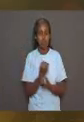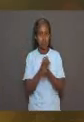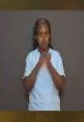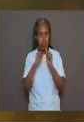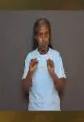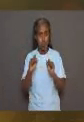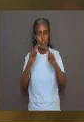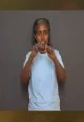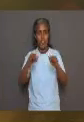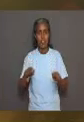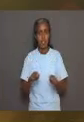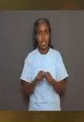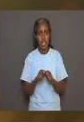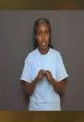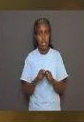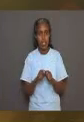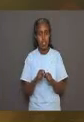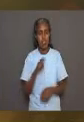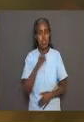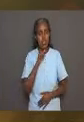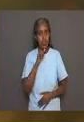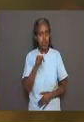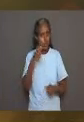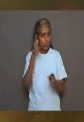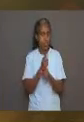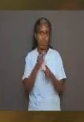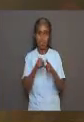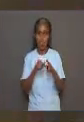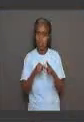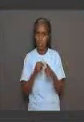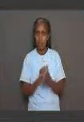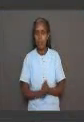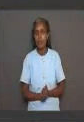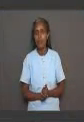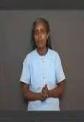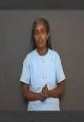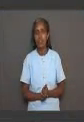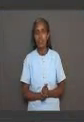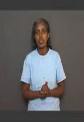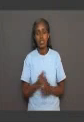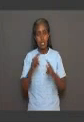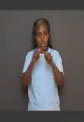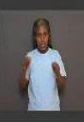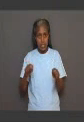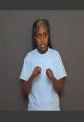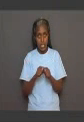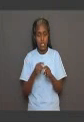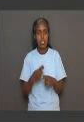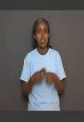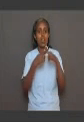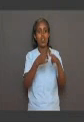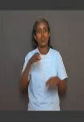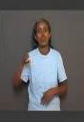solve triangles that are not right-angled. Such triangles are